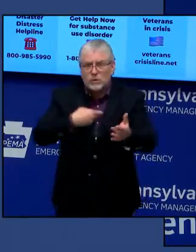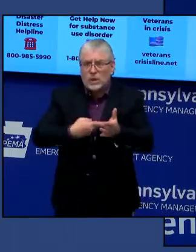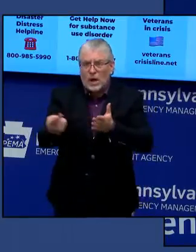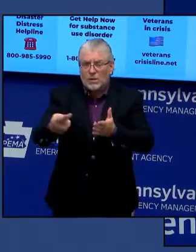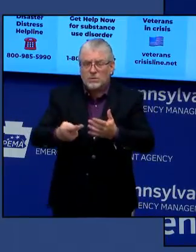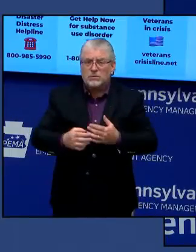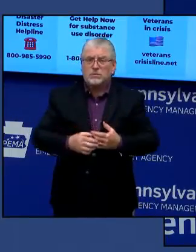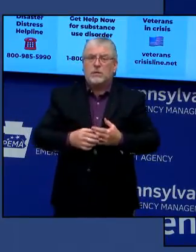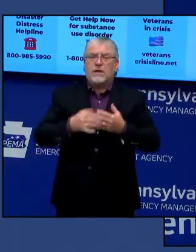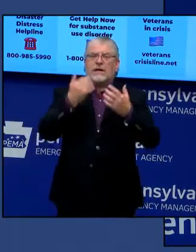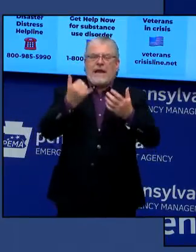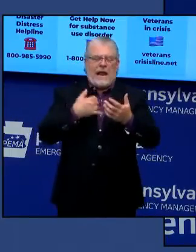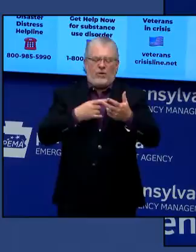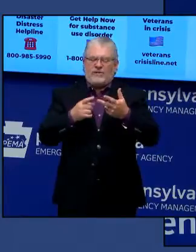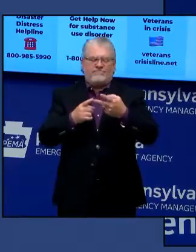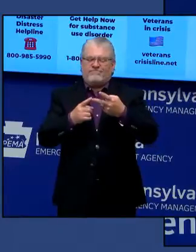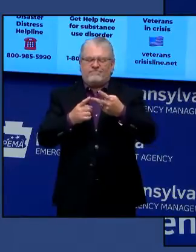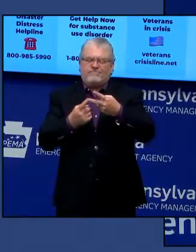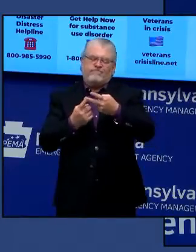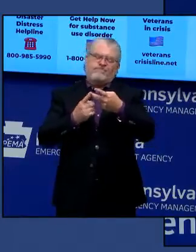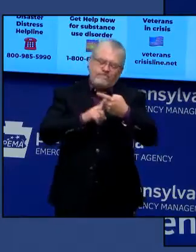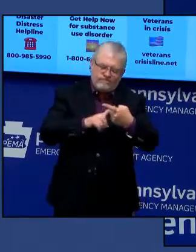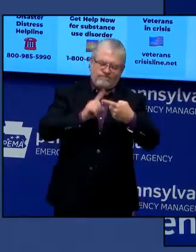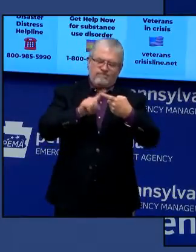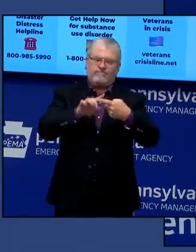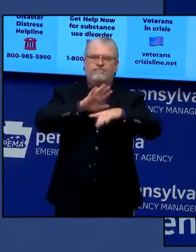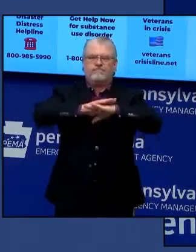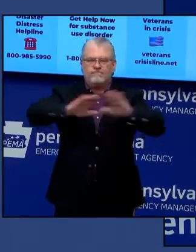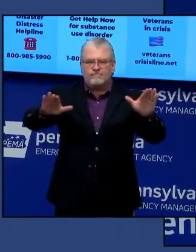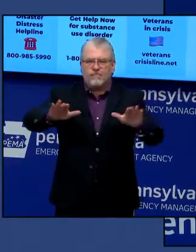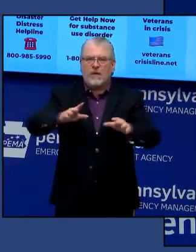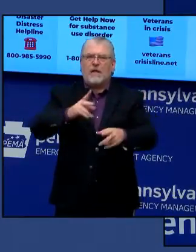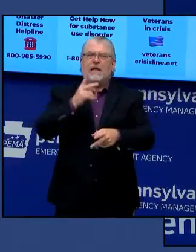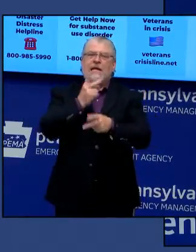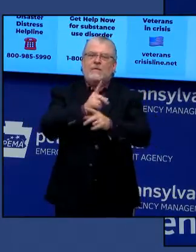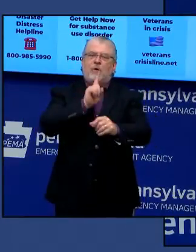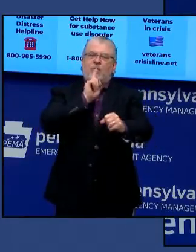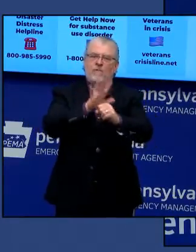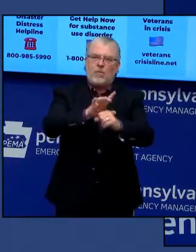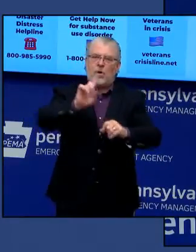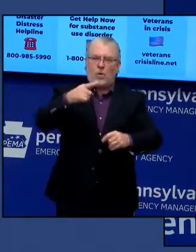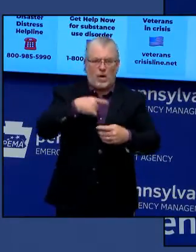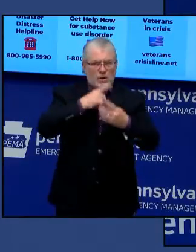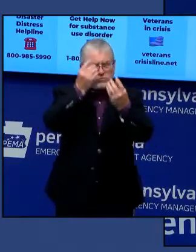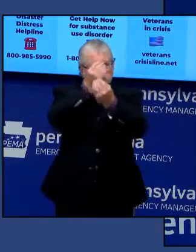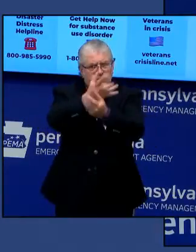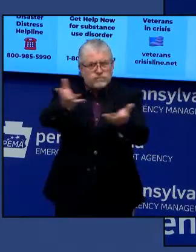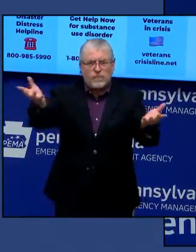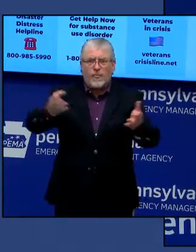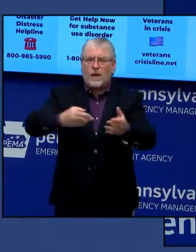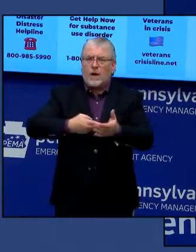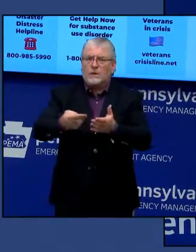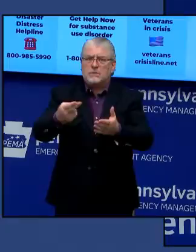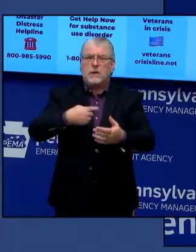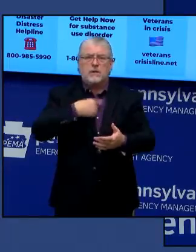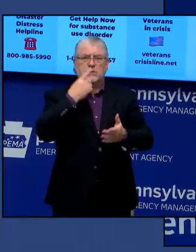open as possible in these briefings and on the website, and thank you for your